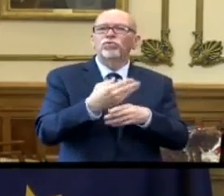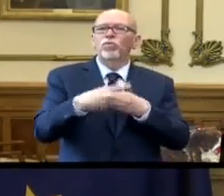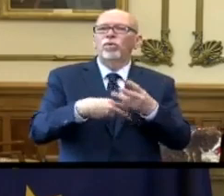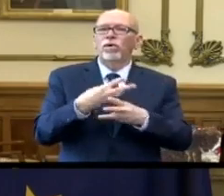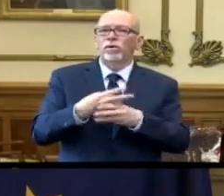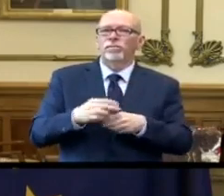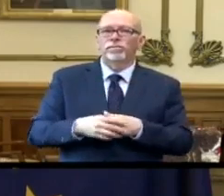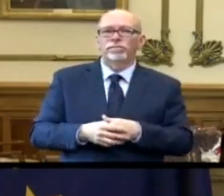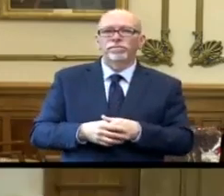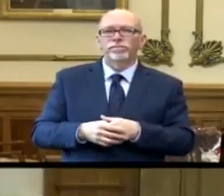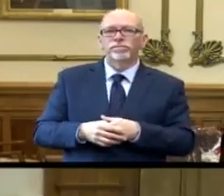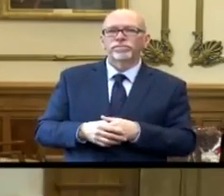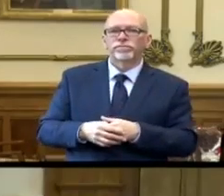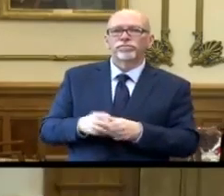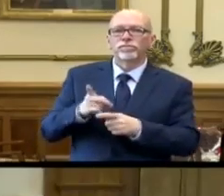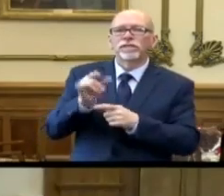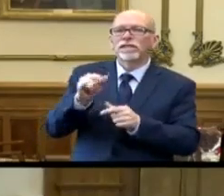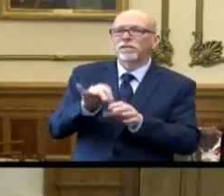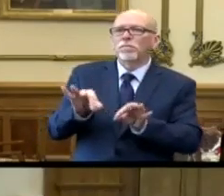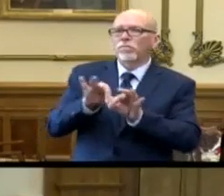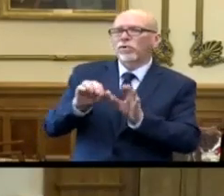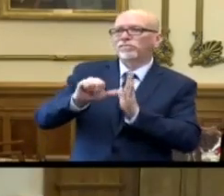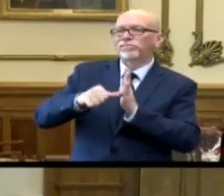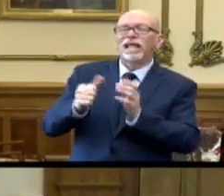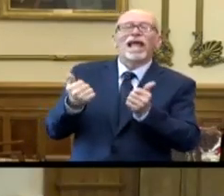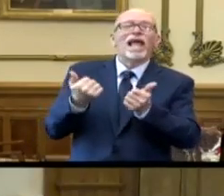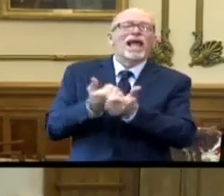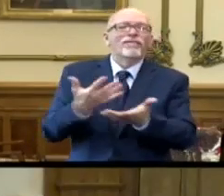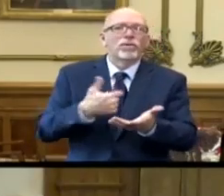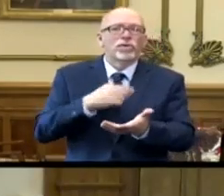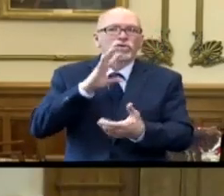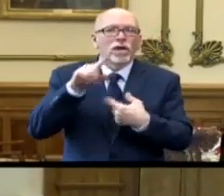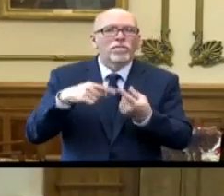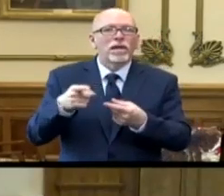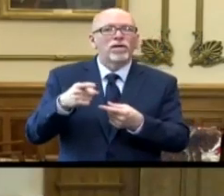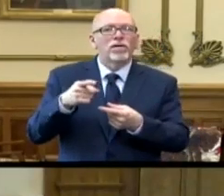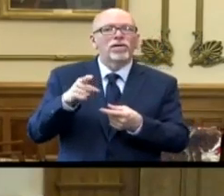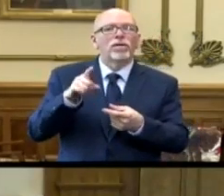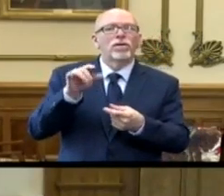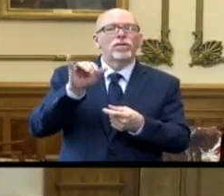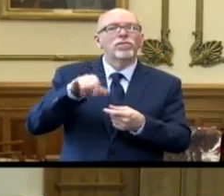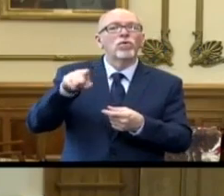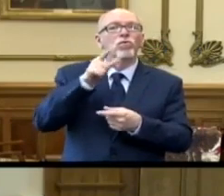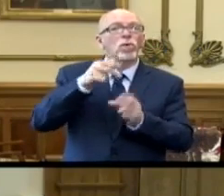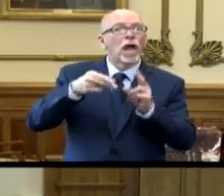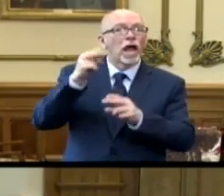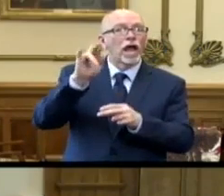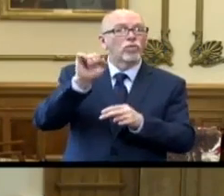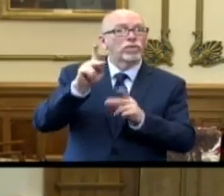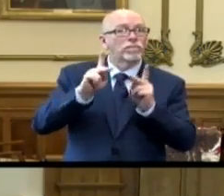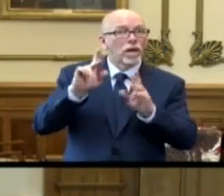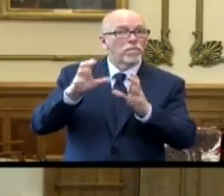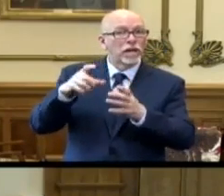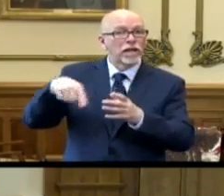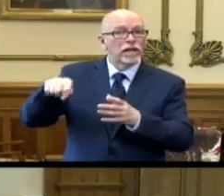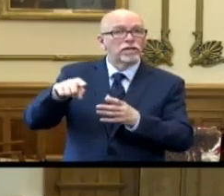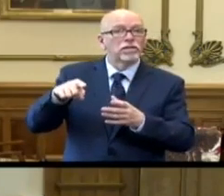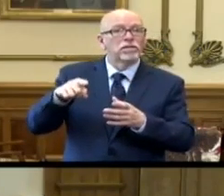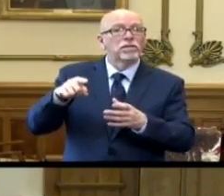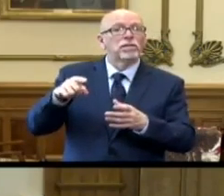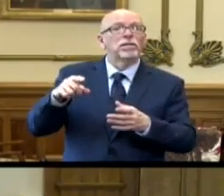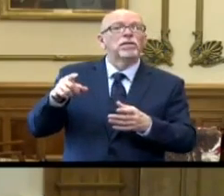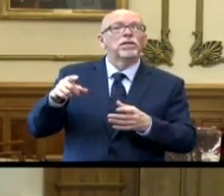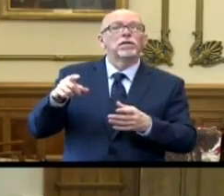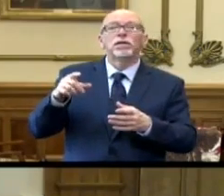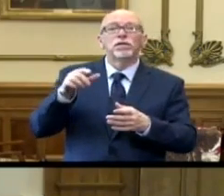world. That's an important caveat with everything that we talk about, is that those at-risk populations. That's right. I'm still not excited